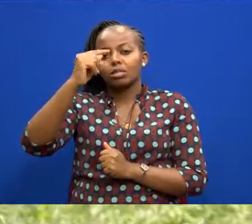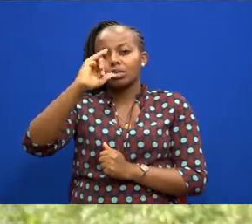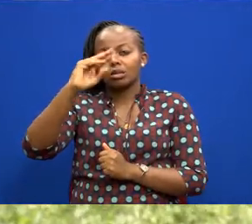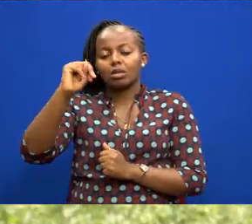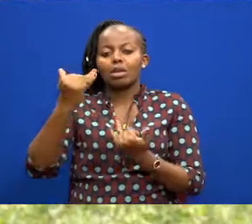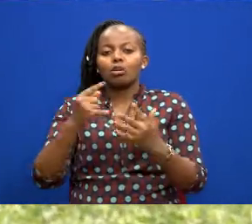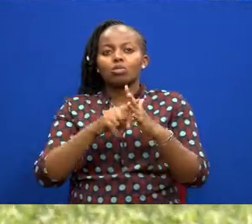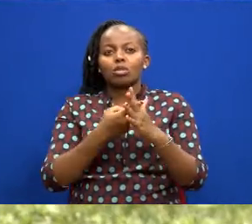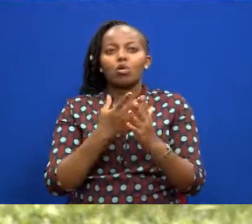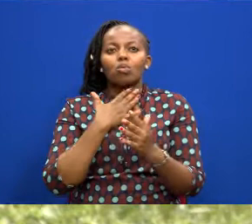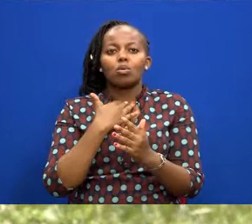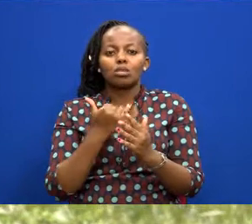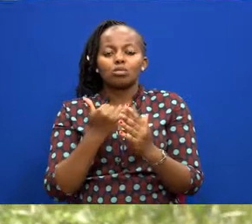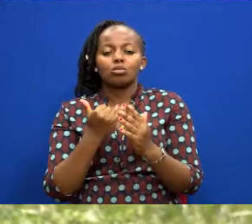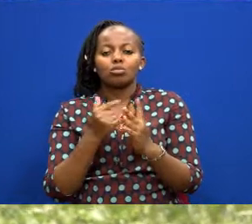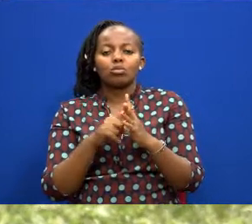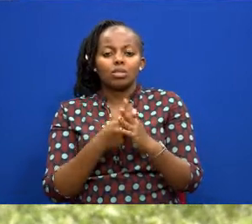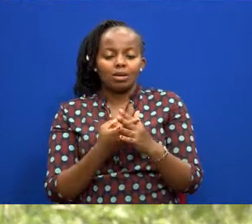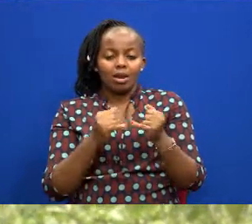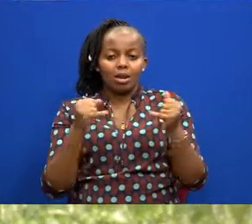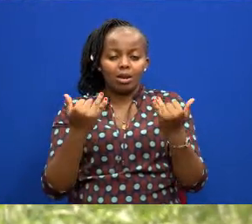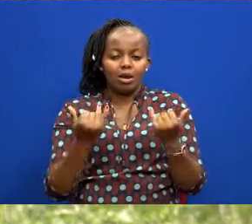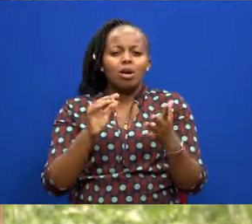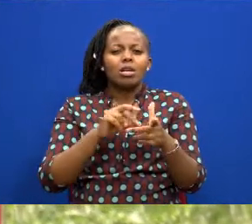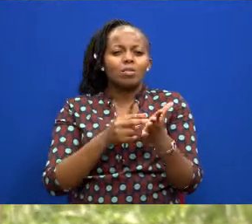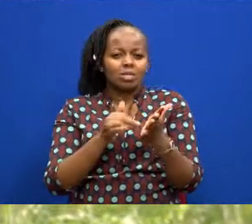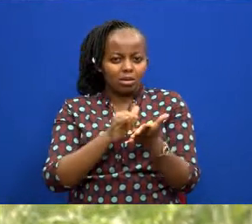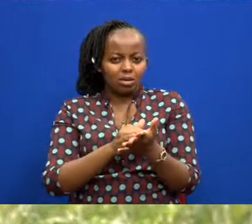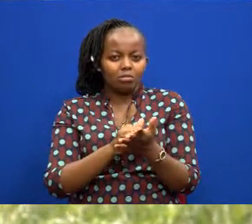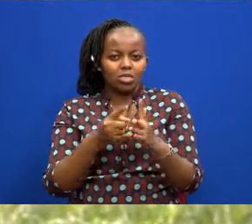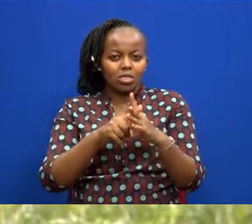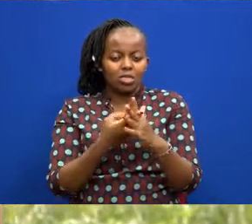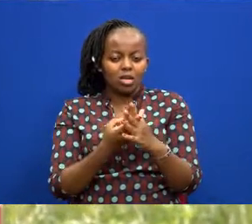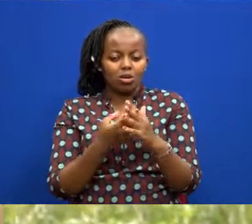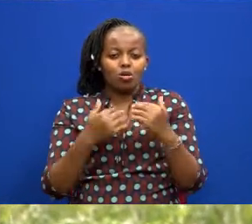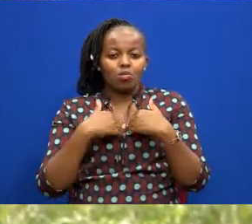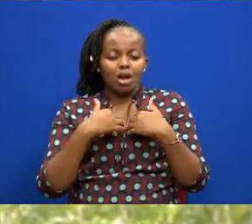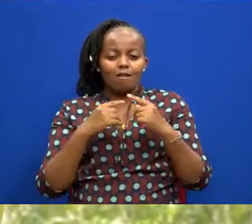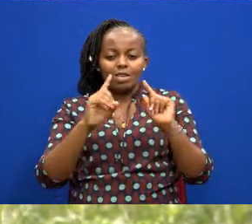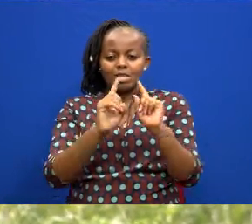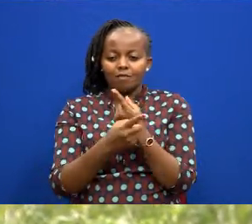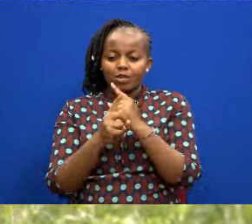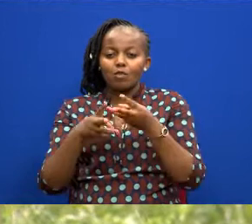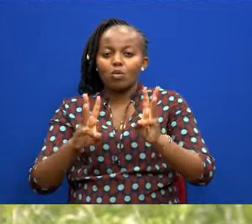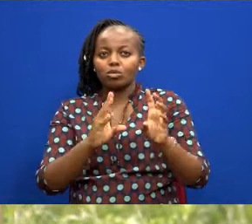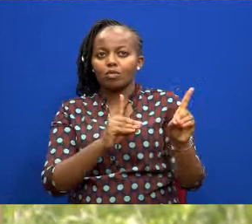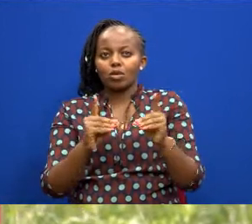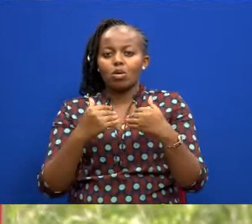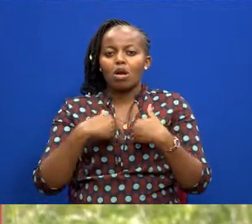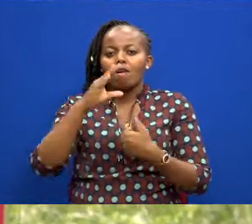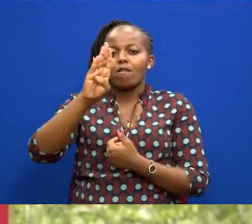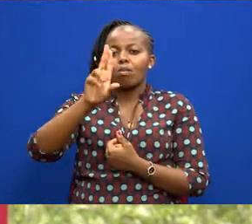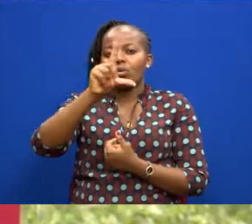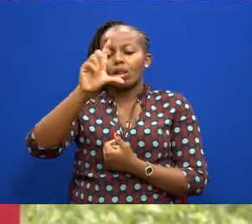off is going to be our starts. Now, sprinting starts, there are different ways of doing it. There's the